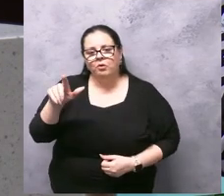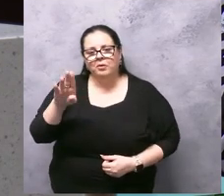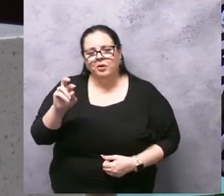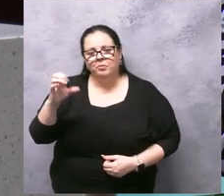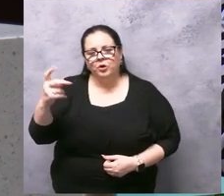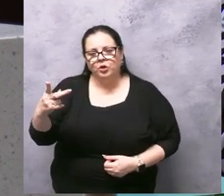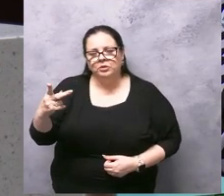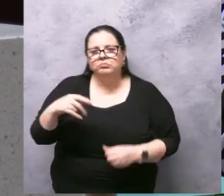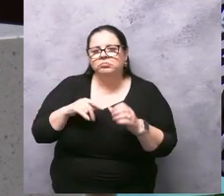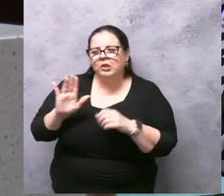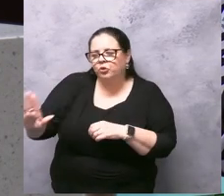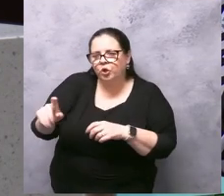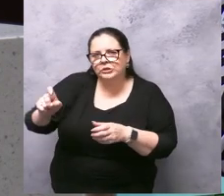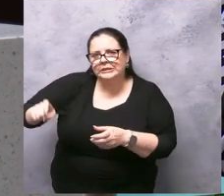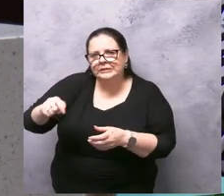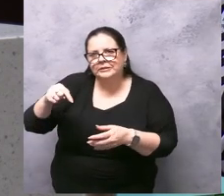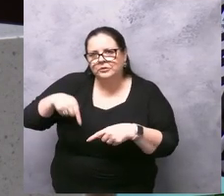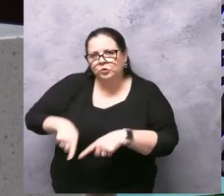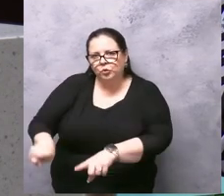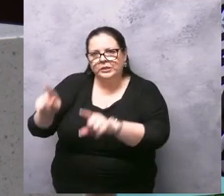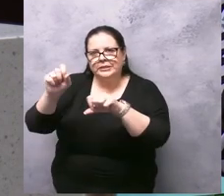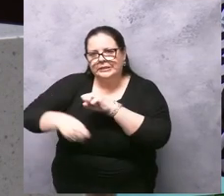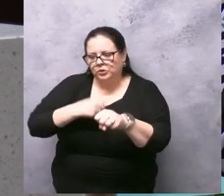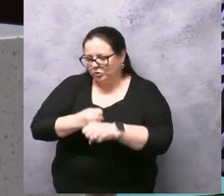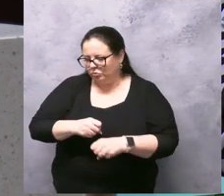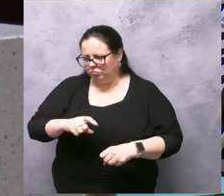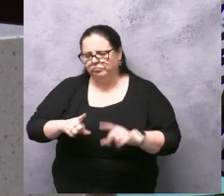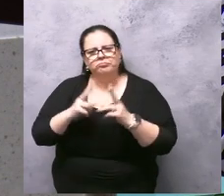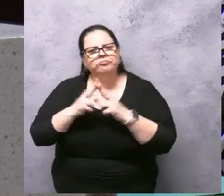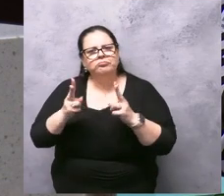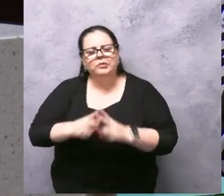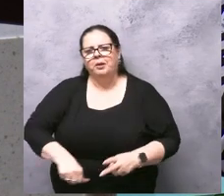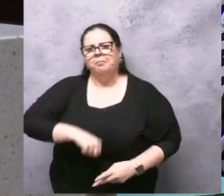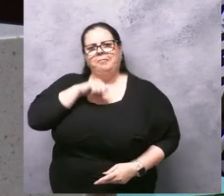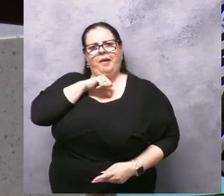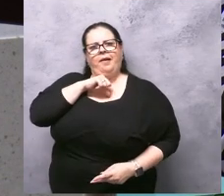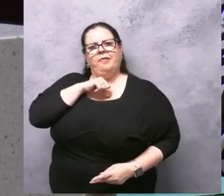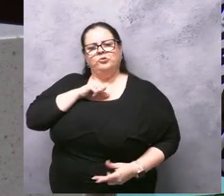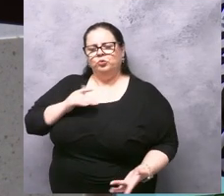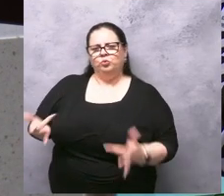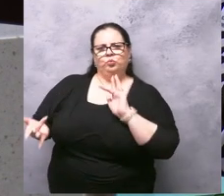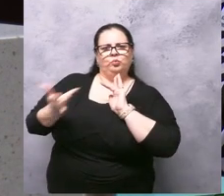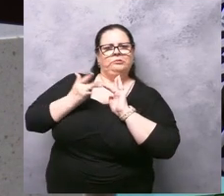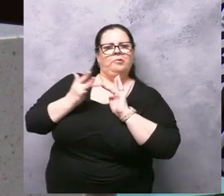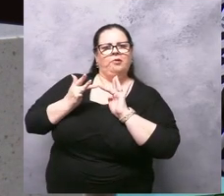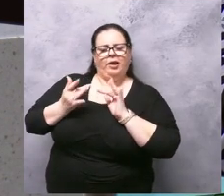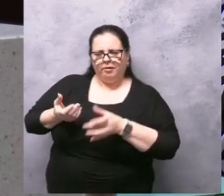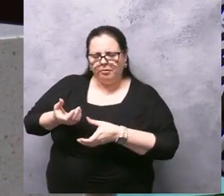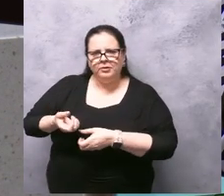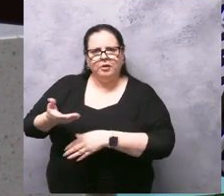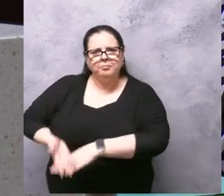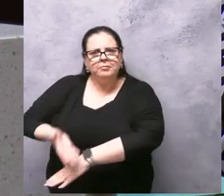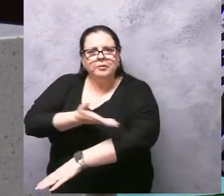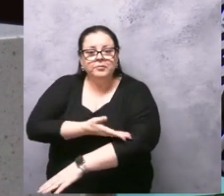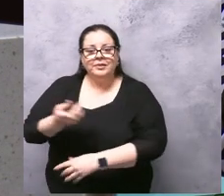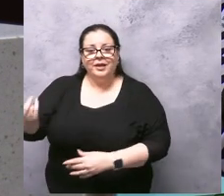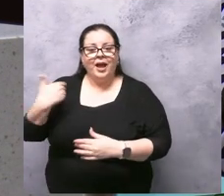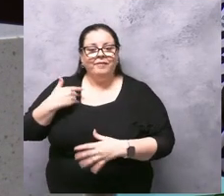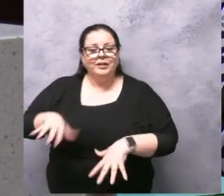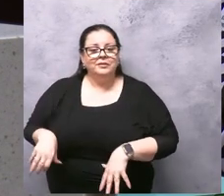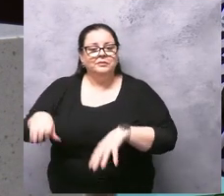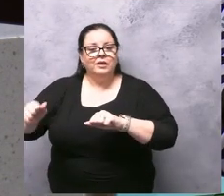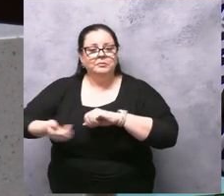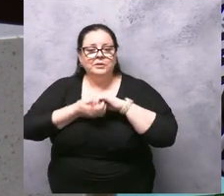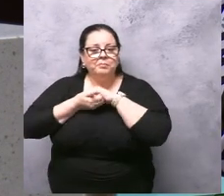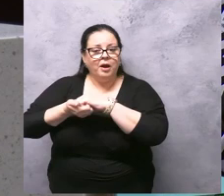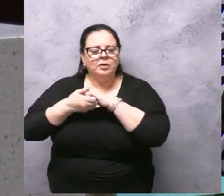that they have throughout the year. So super proud of Hamilton for reaching out and making a difference. They do have an adoption partner at that school, and